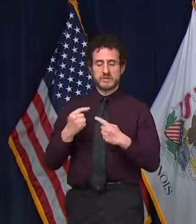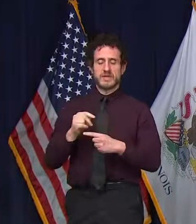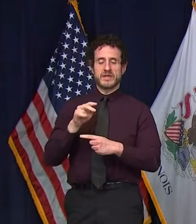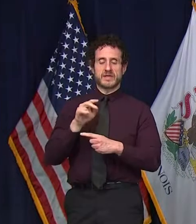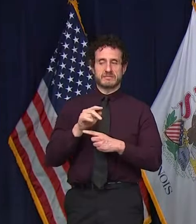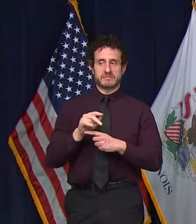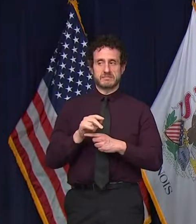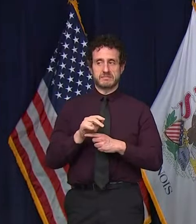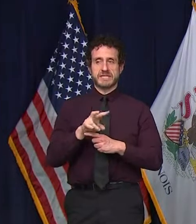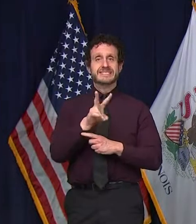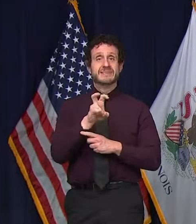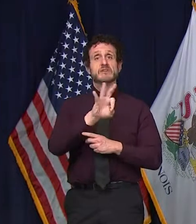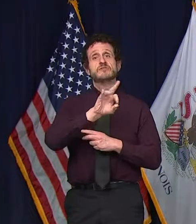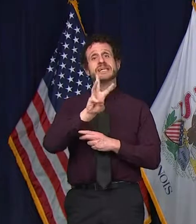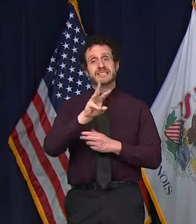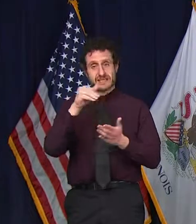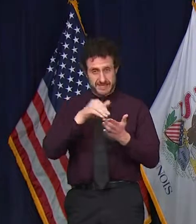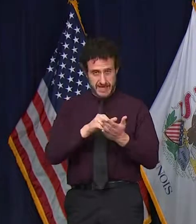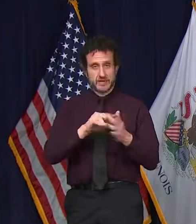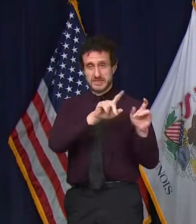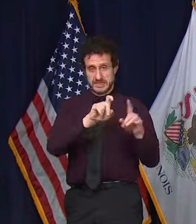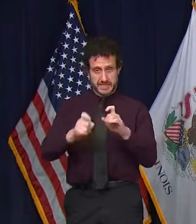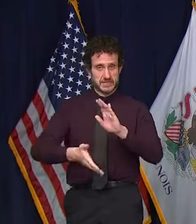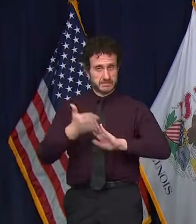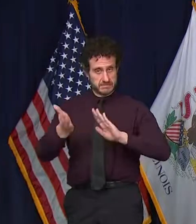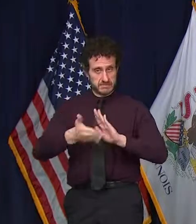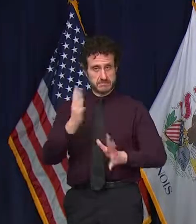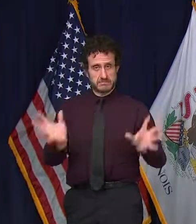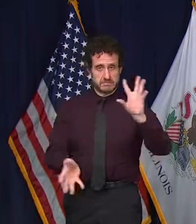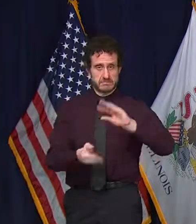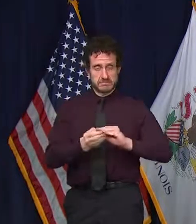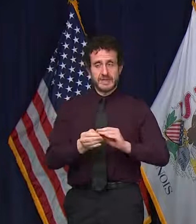794 tests have been run, with